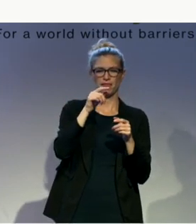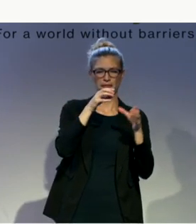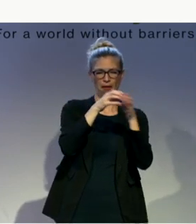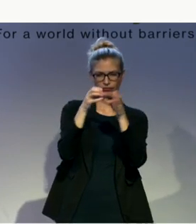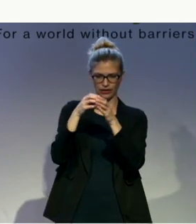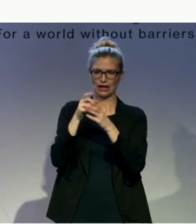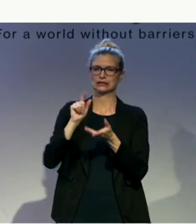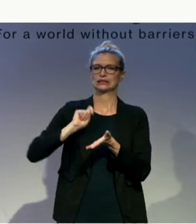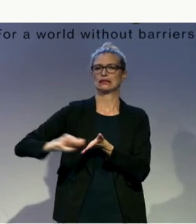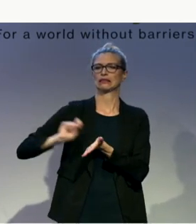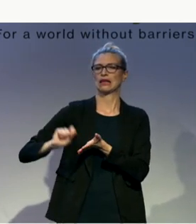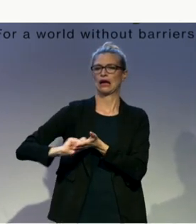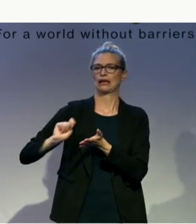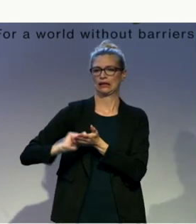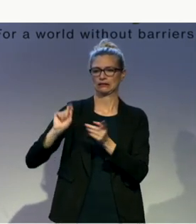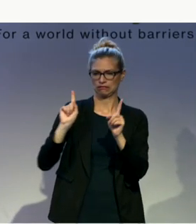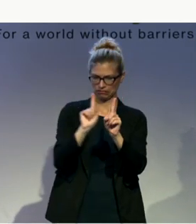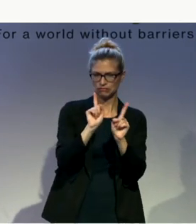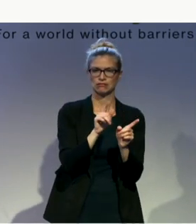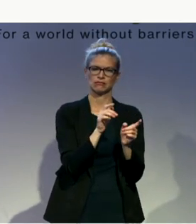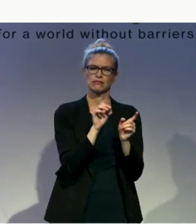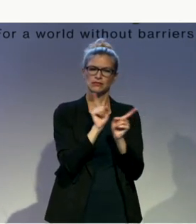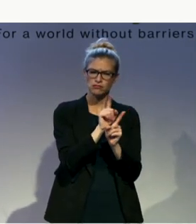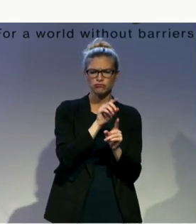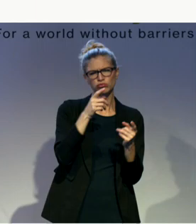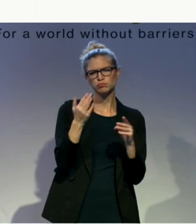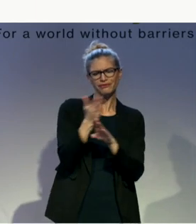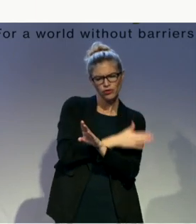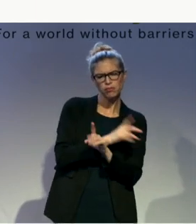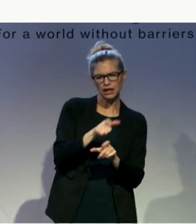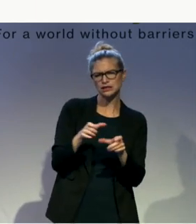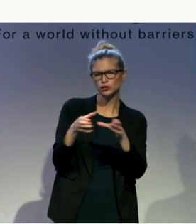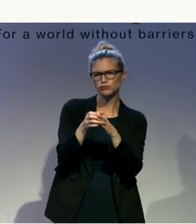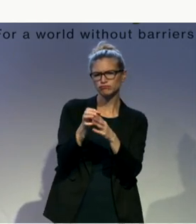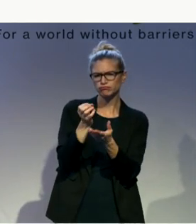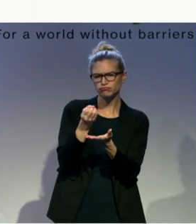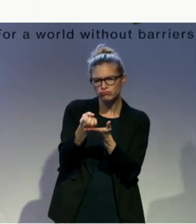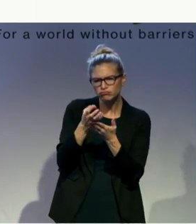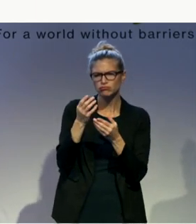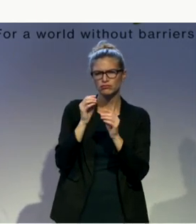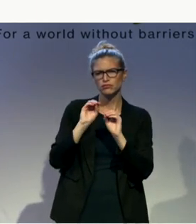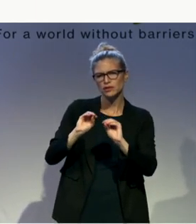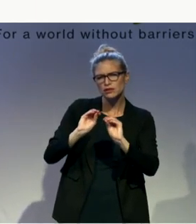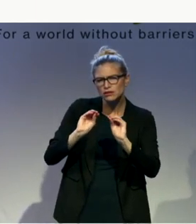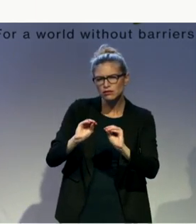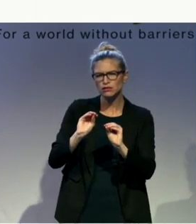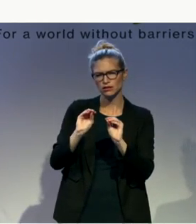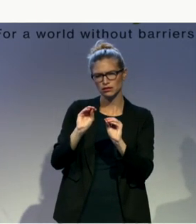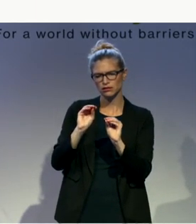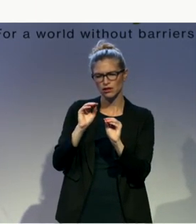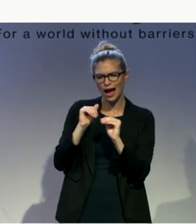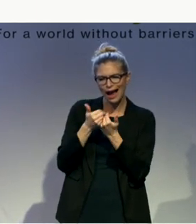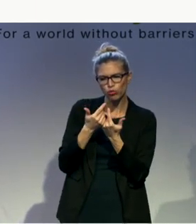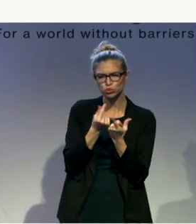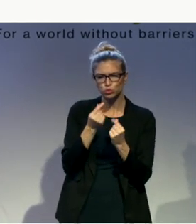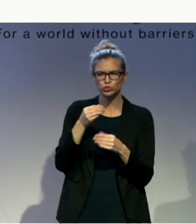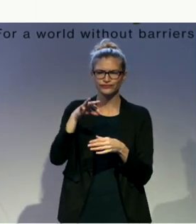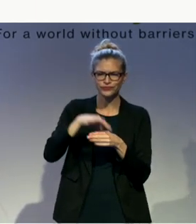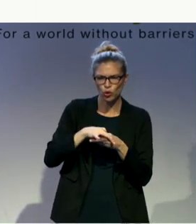if they wanted to. Now, if I understand your question right, It would be the hard thing to